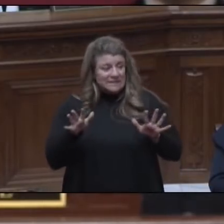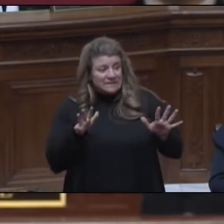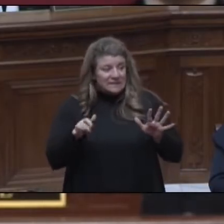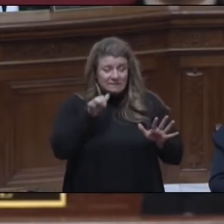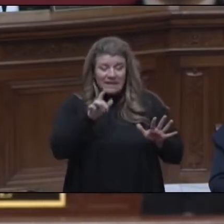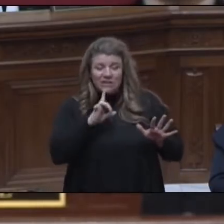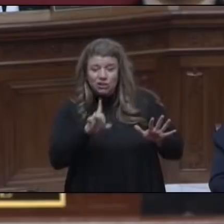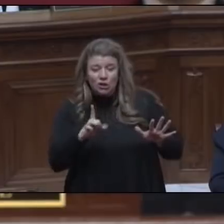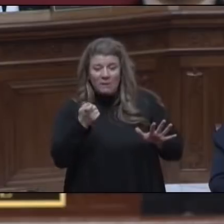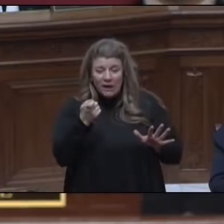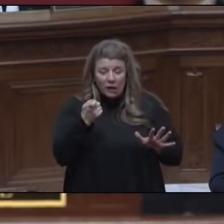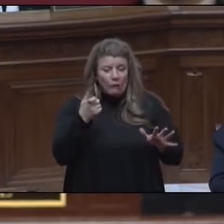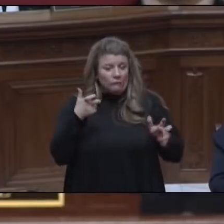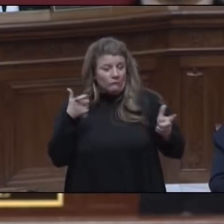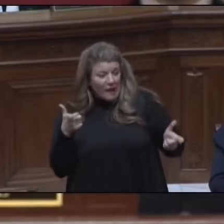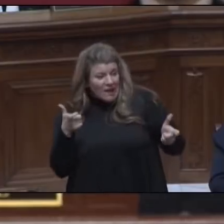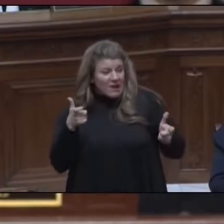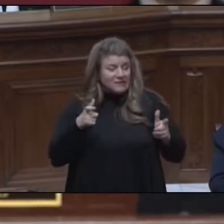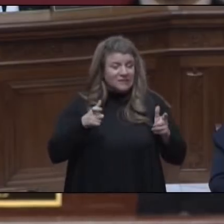honest, a little chunky too.